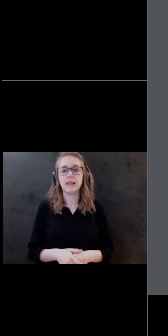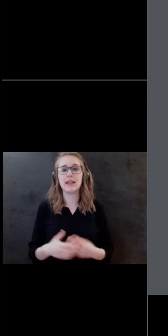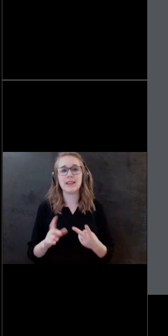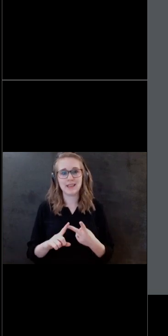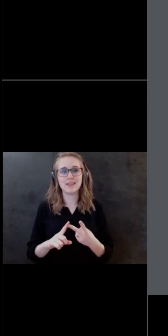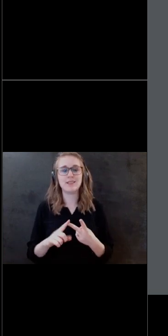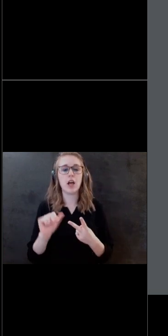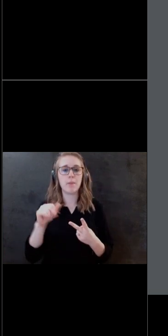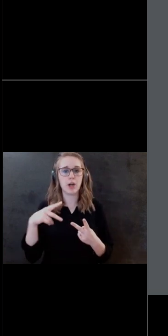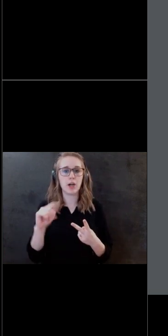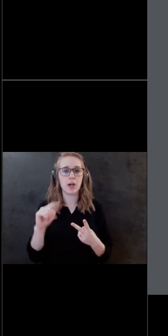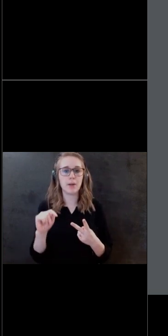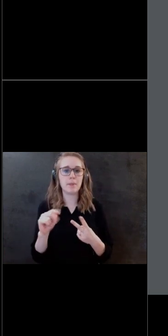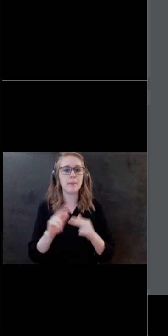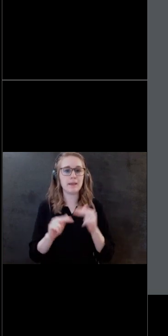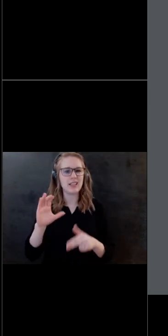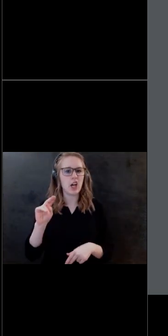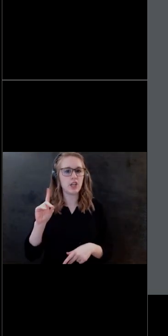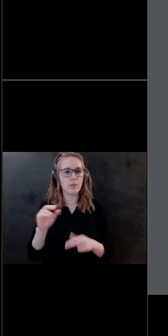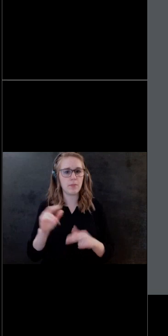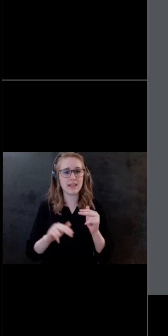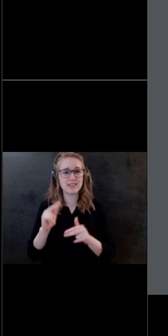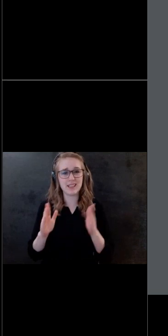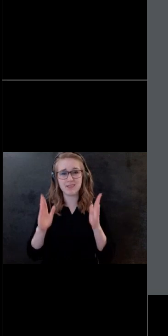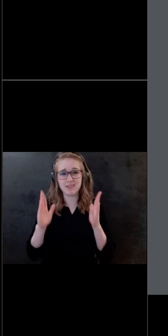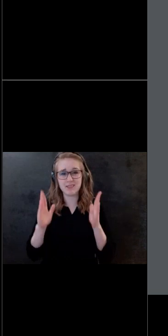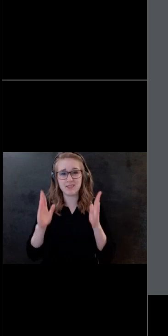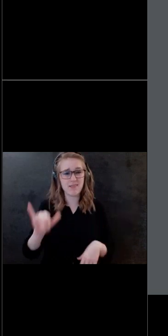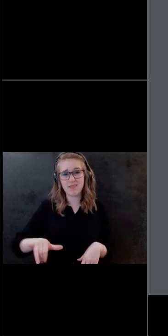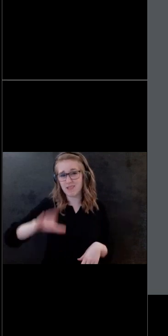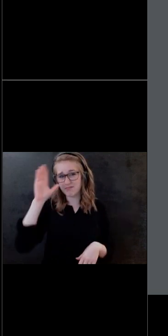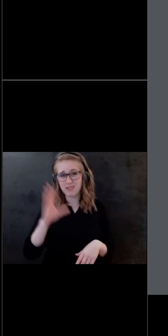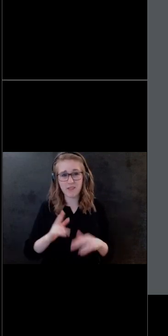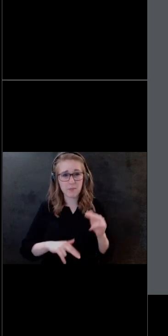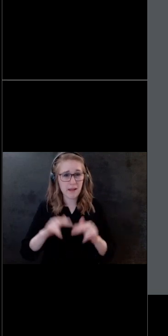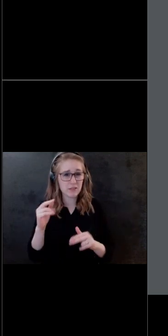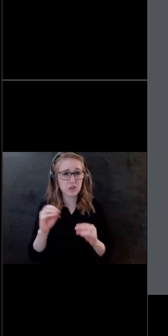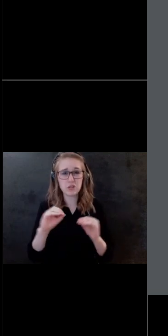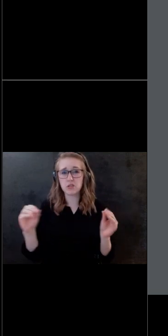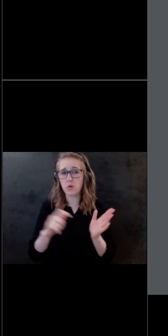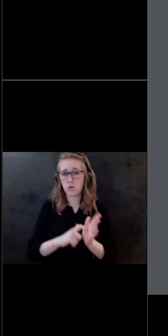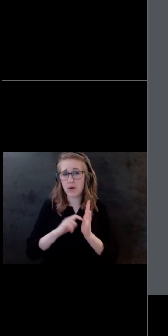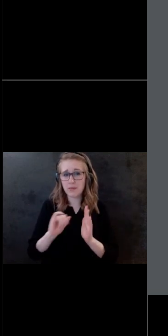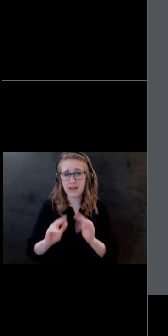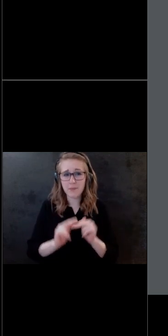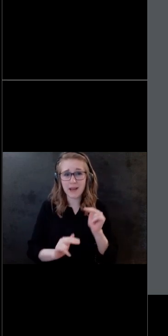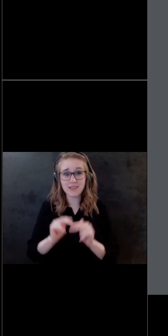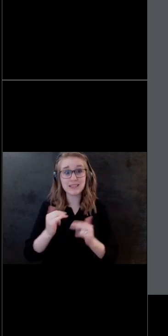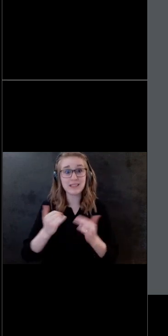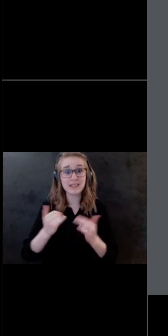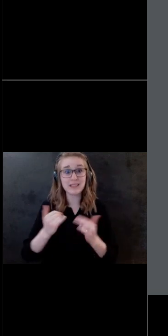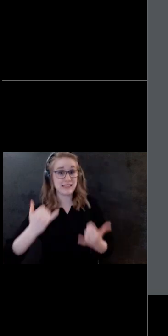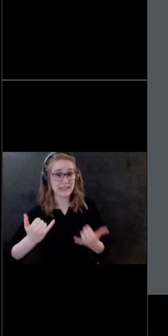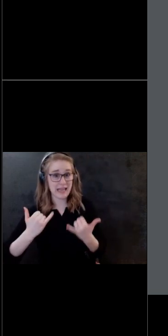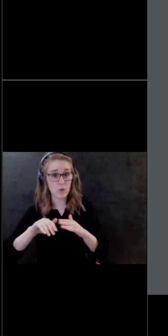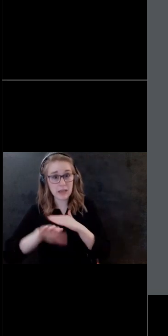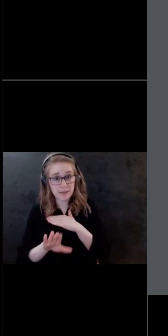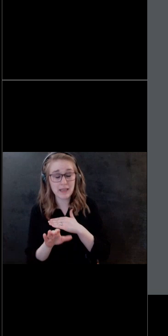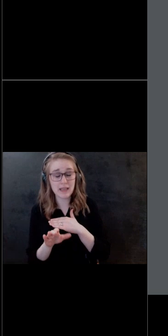condominium. But that might never have been built, and there was no obligation for that to be built. What they're coming in with